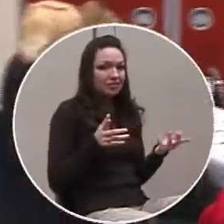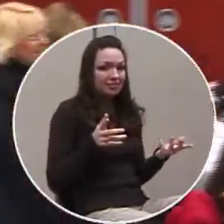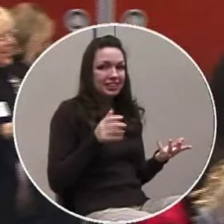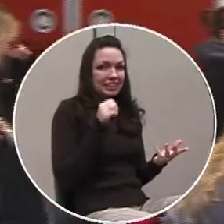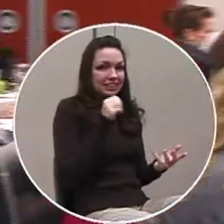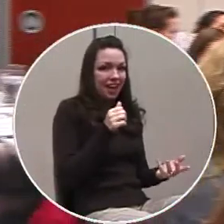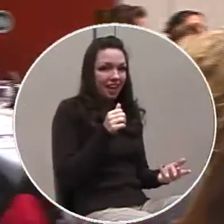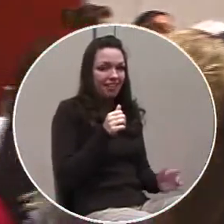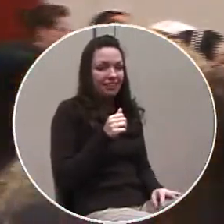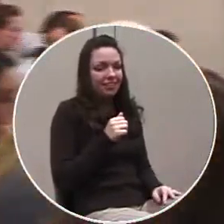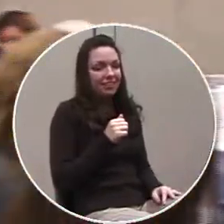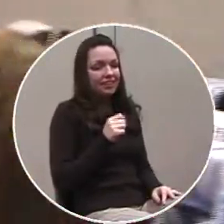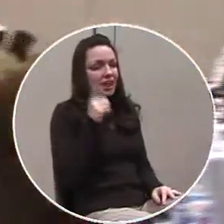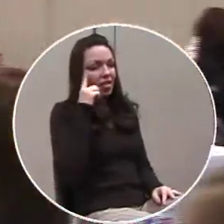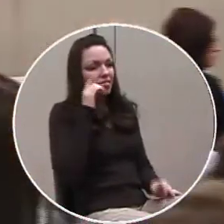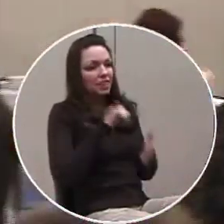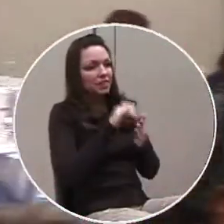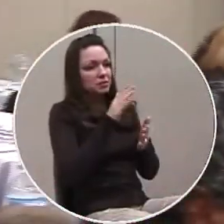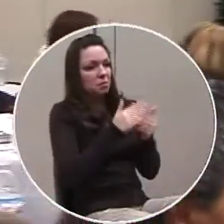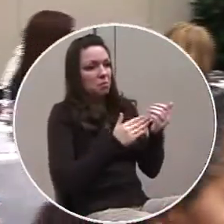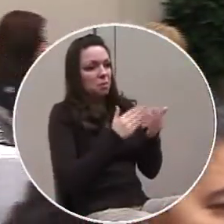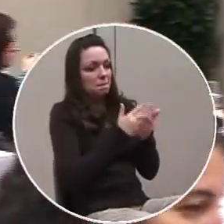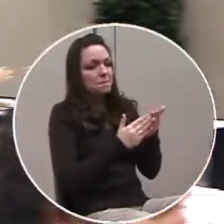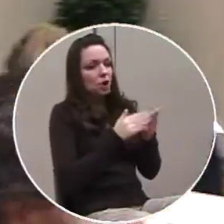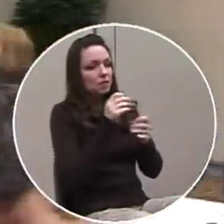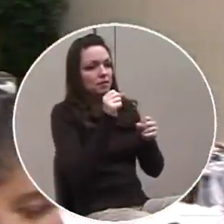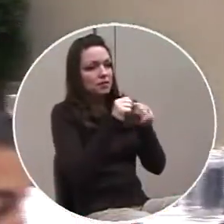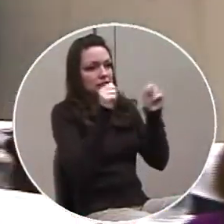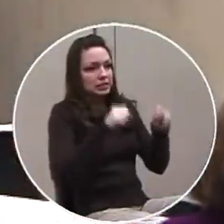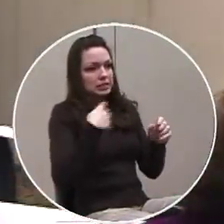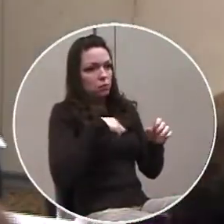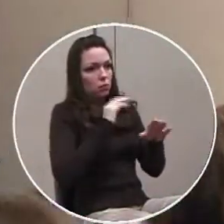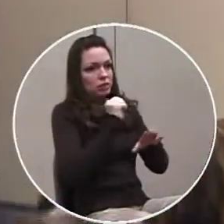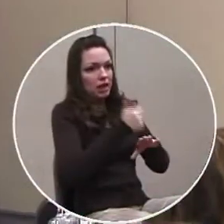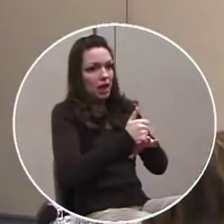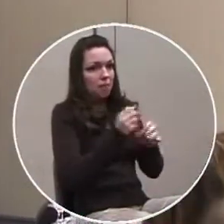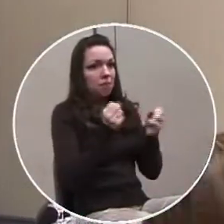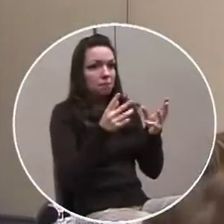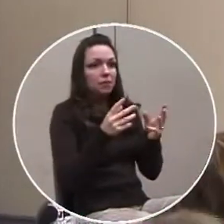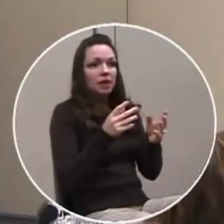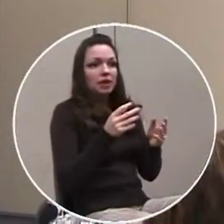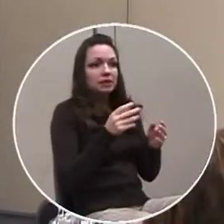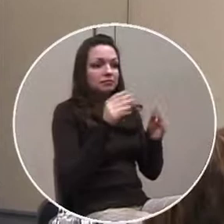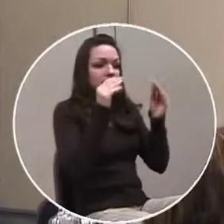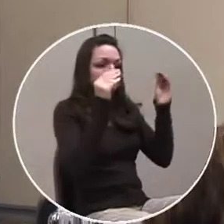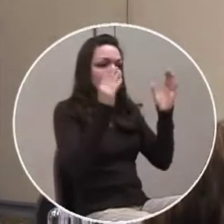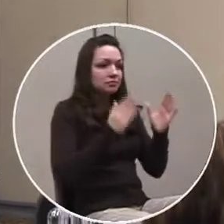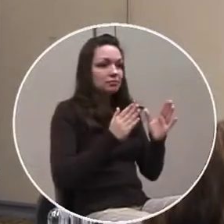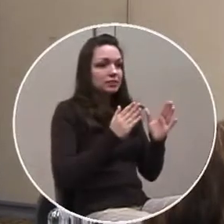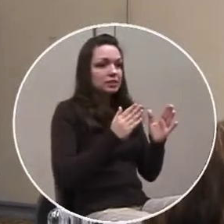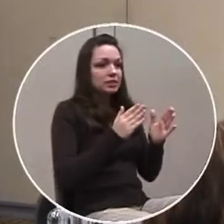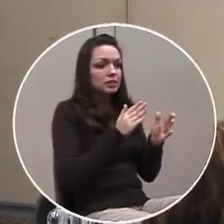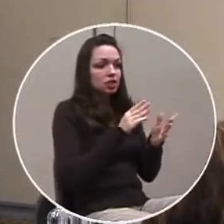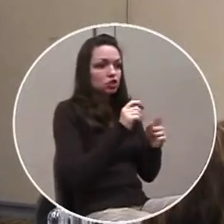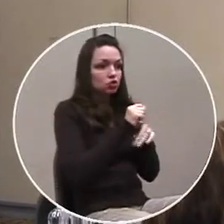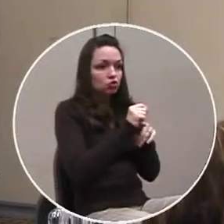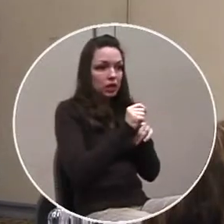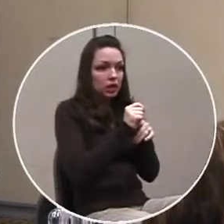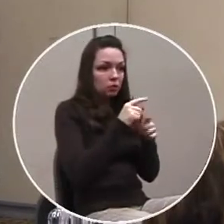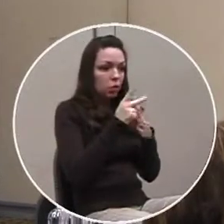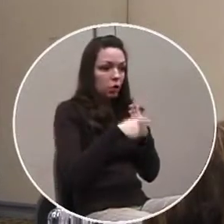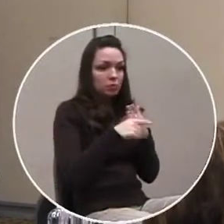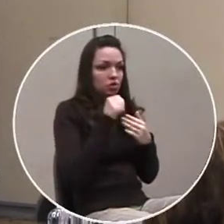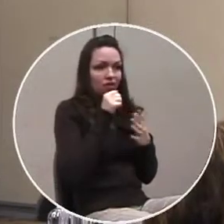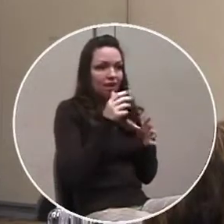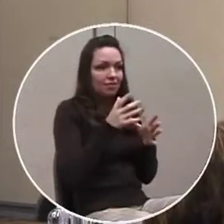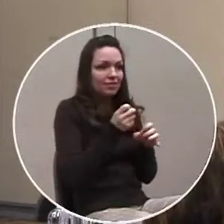that's part of the system we've set up. As a matter of fact, a lot of teacher training programs, pre-service teachers are not getting the kind of coaching that prepares them